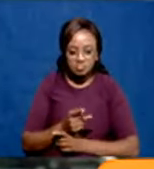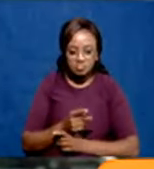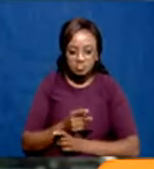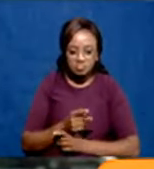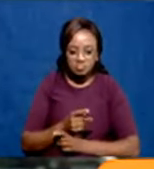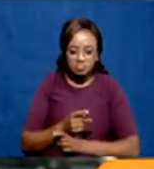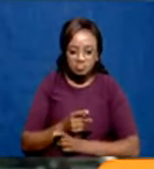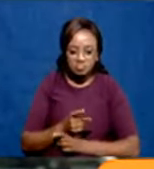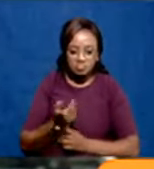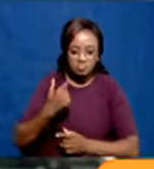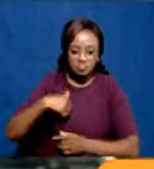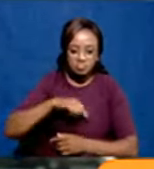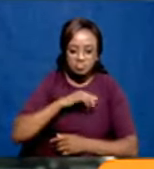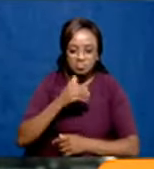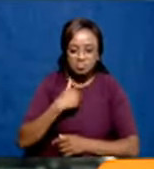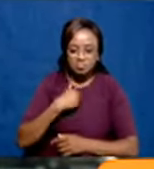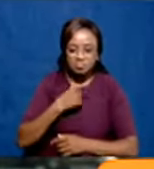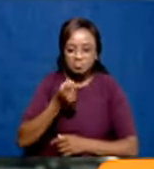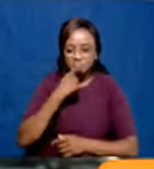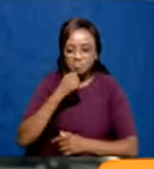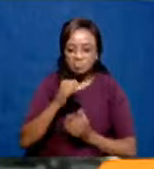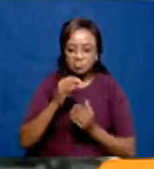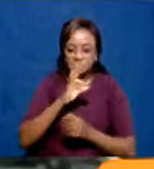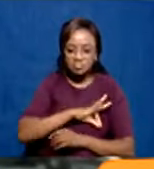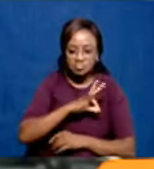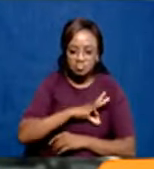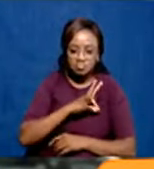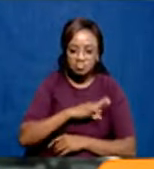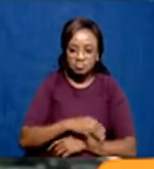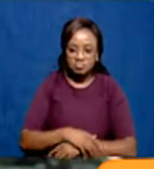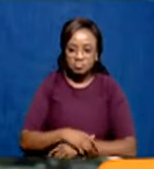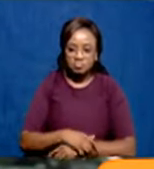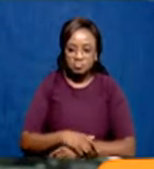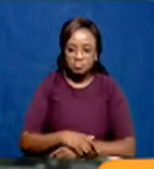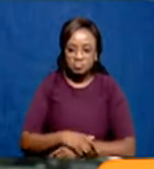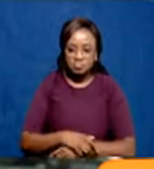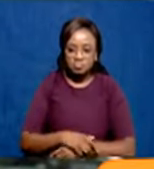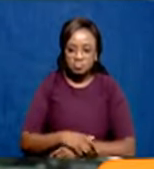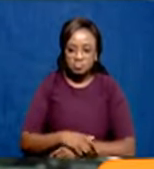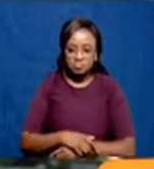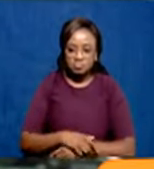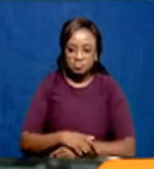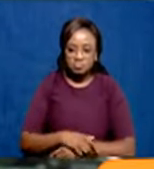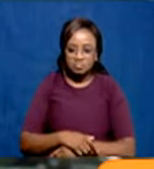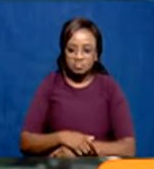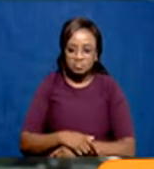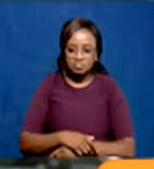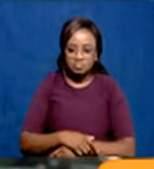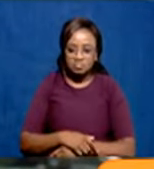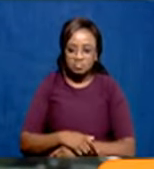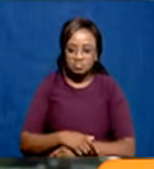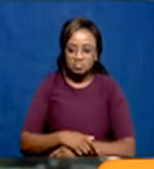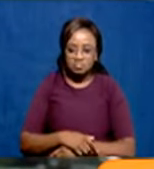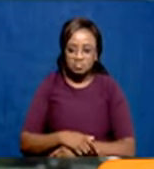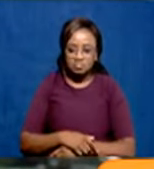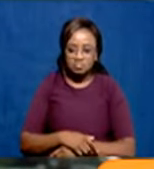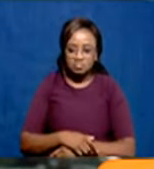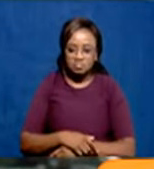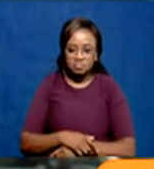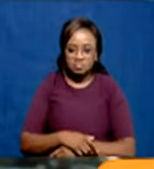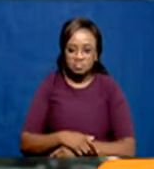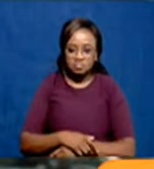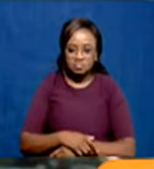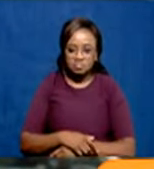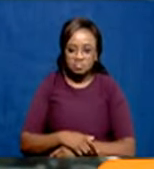medical allowance that I see the same sound we're getting, which they relinquished. Yeah. We have